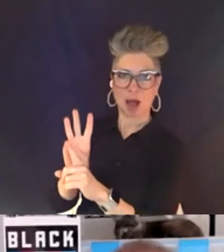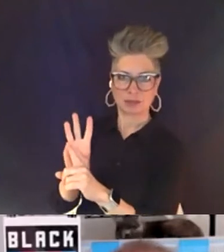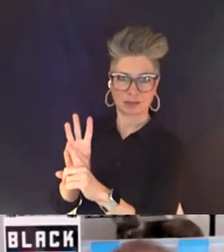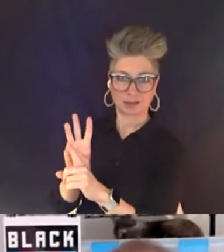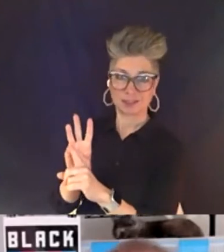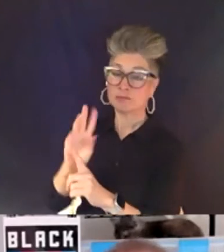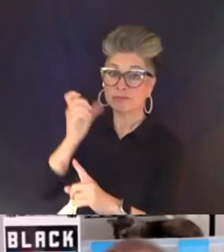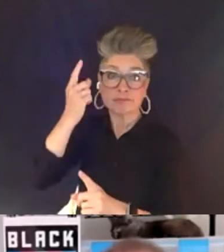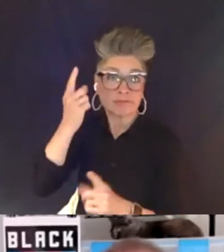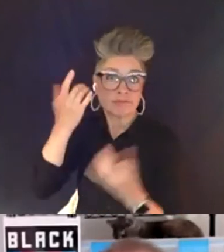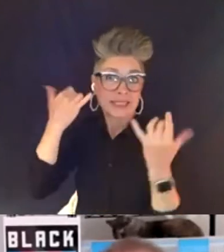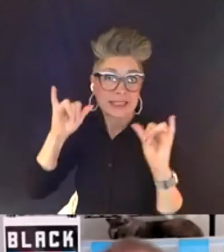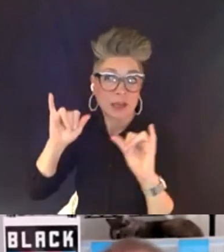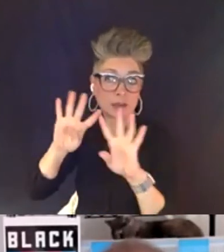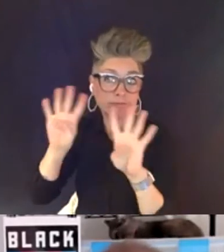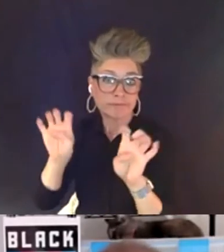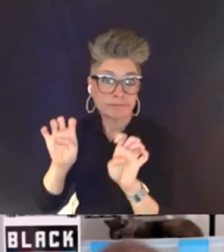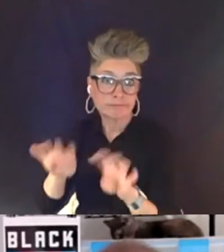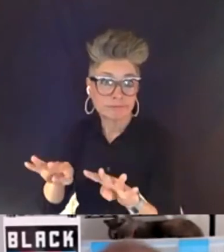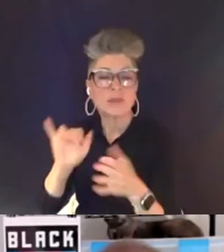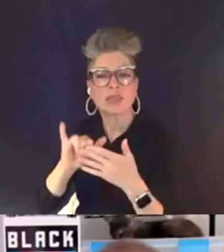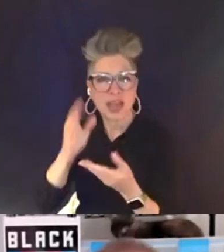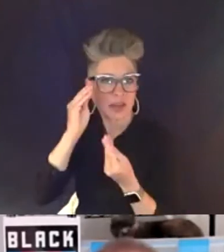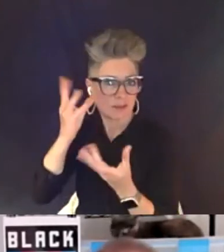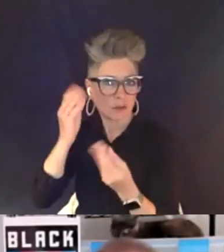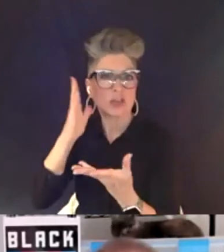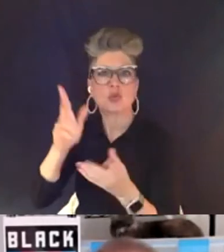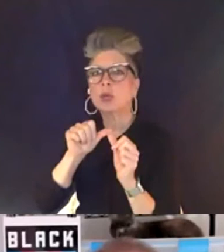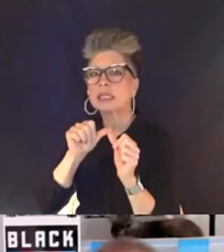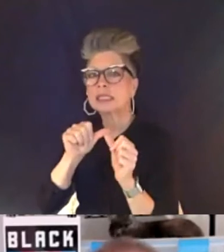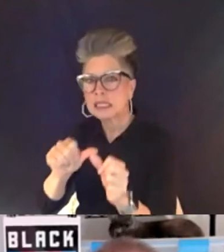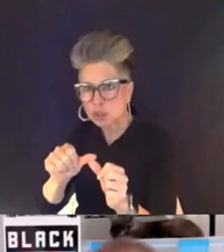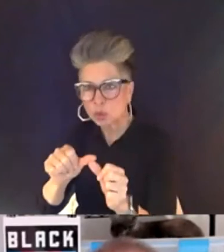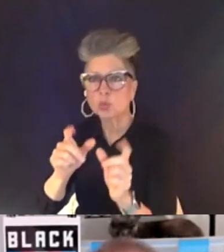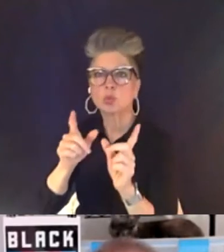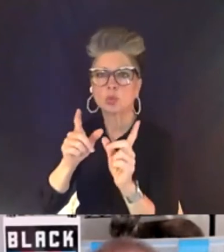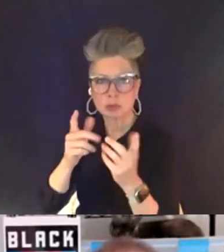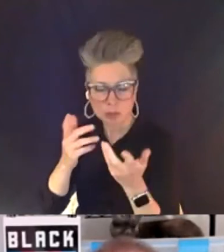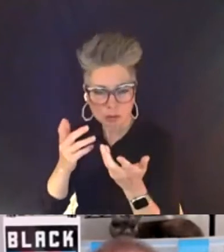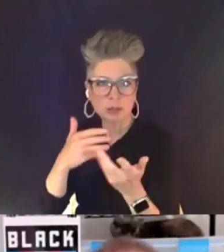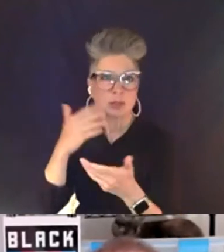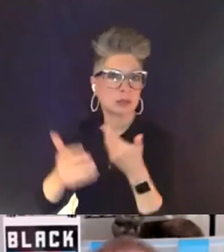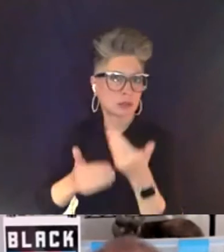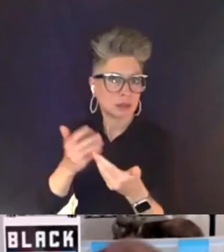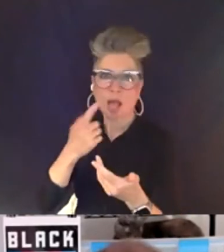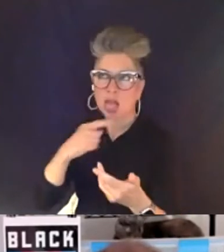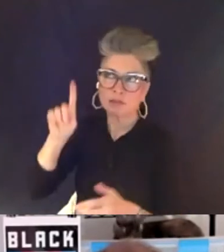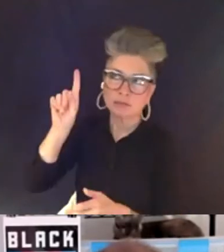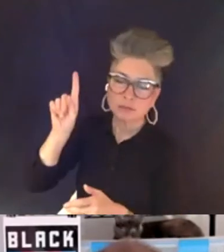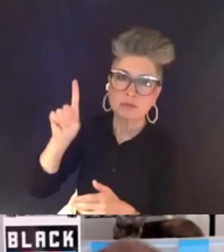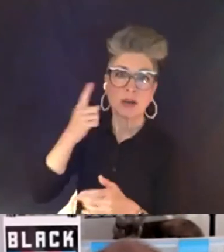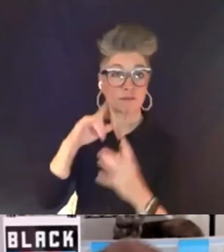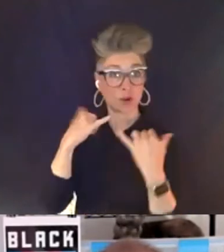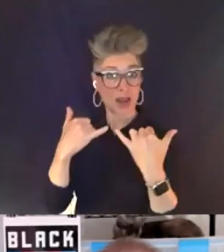we don't know. And so that information is going to continue to develop. So at this point in time, we have at least 6 months of protection. You